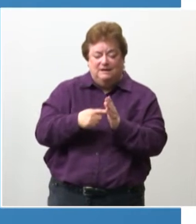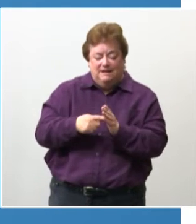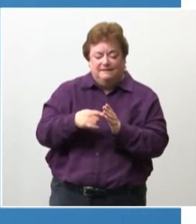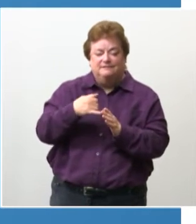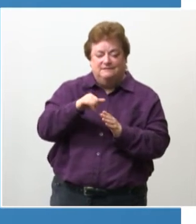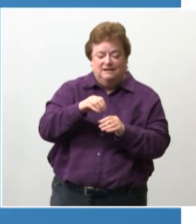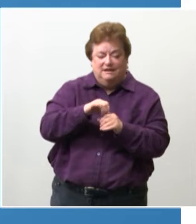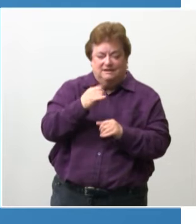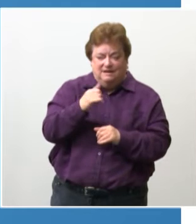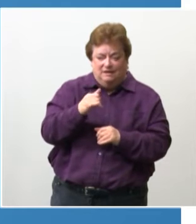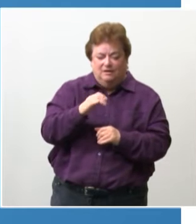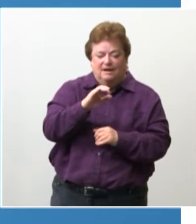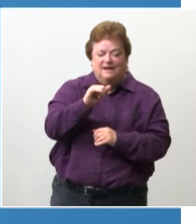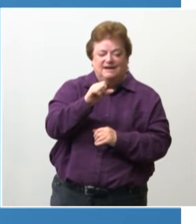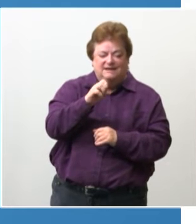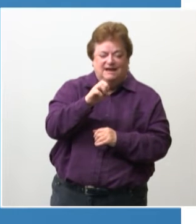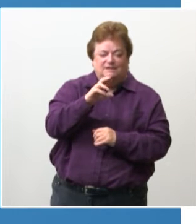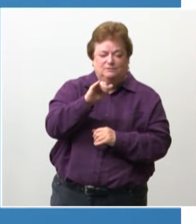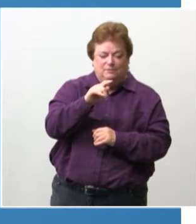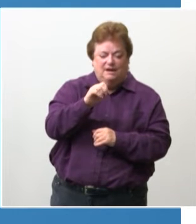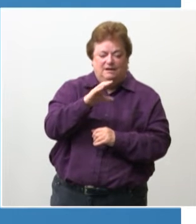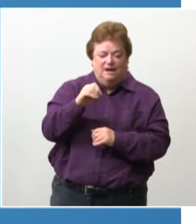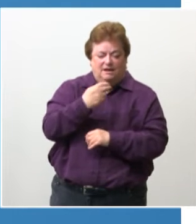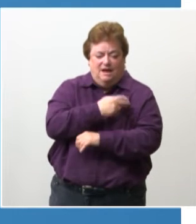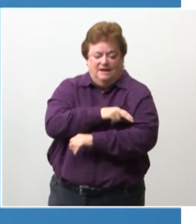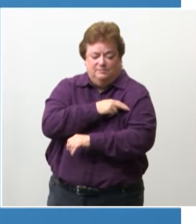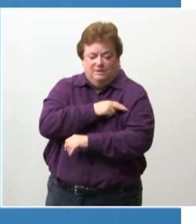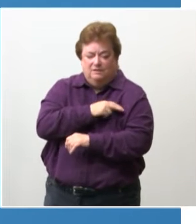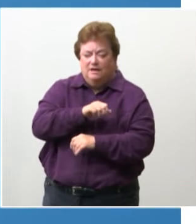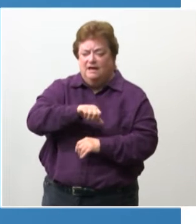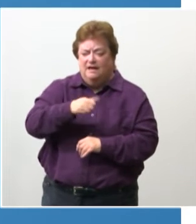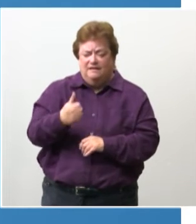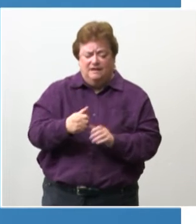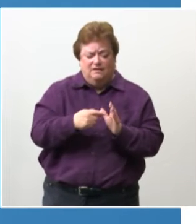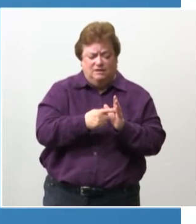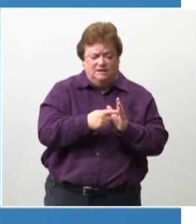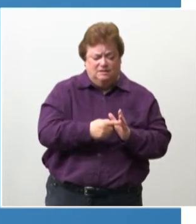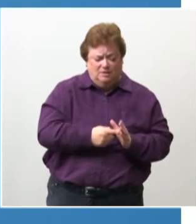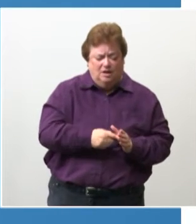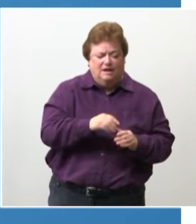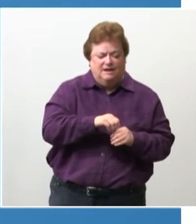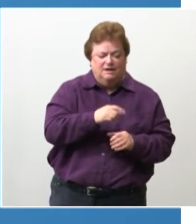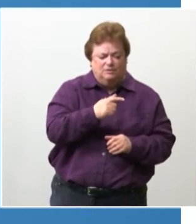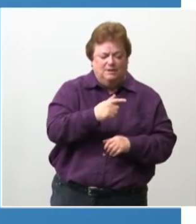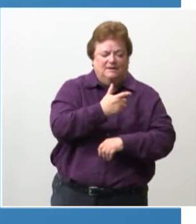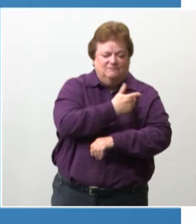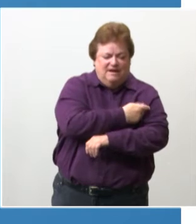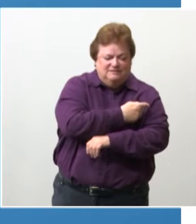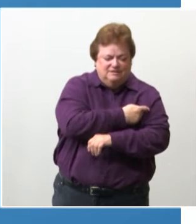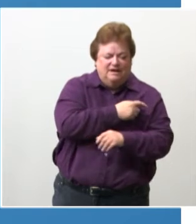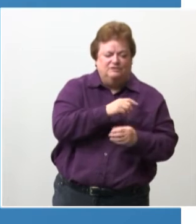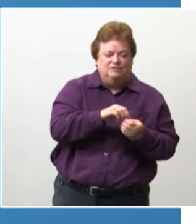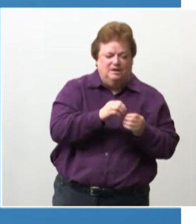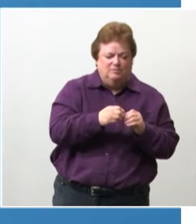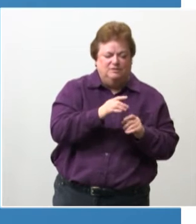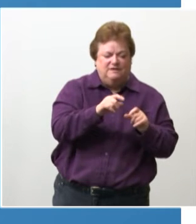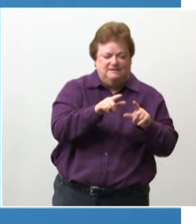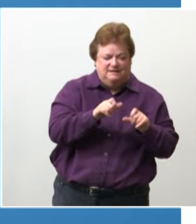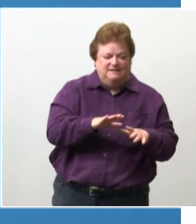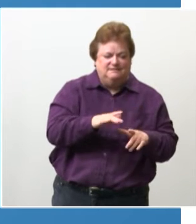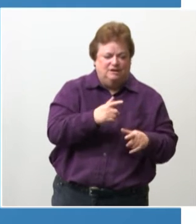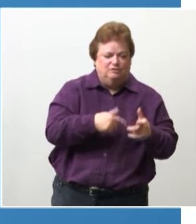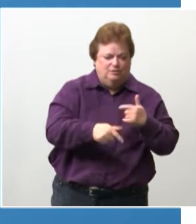in yellow, case rate and hospitalization, while the other key indicators are in green, vaccination rate and testing